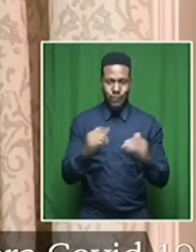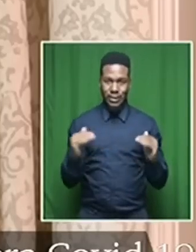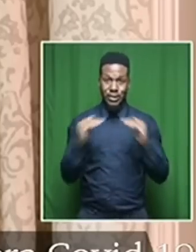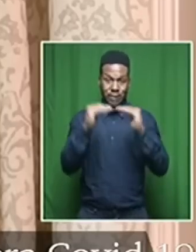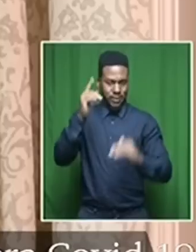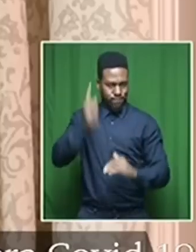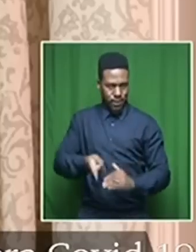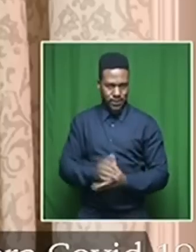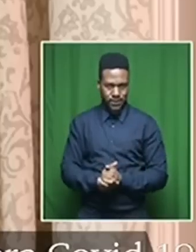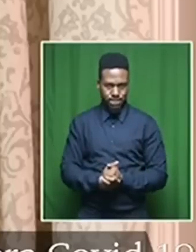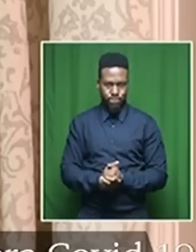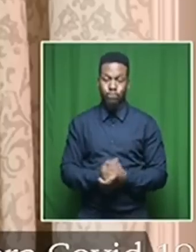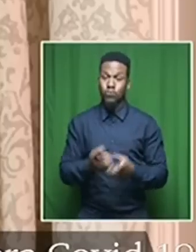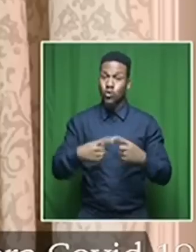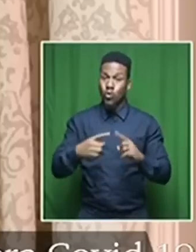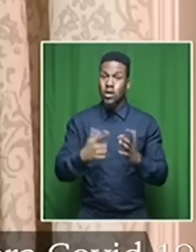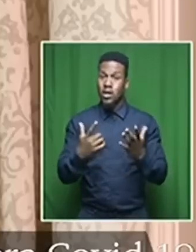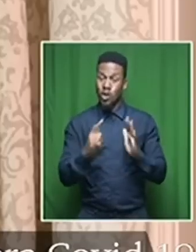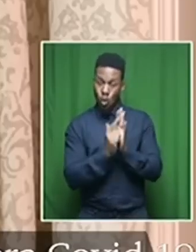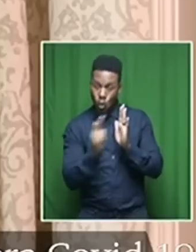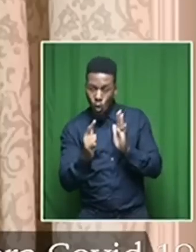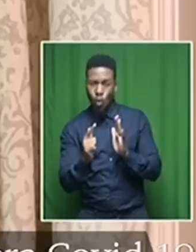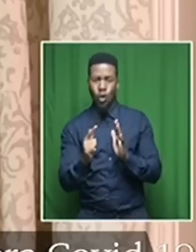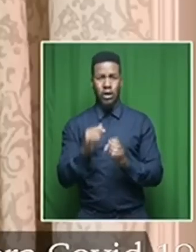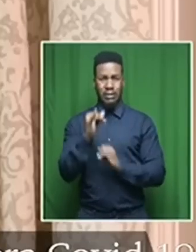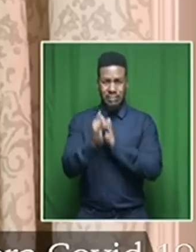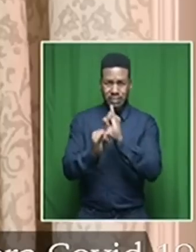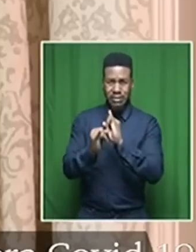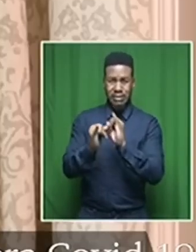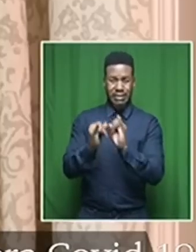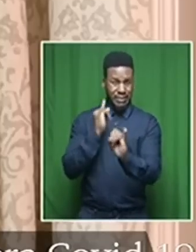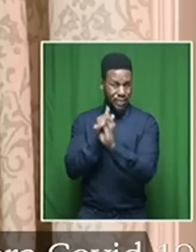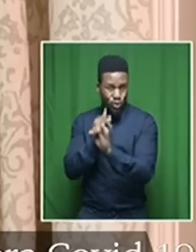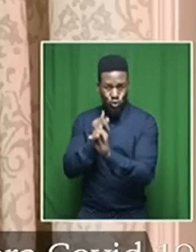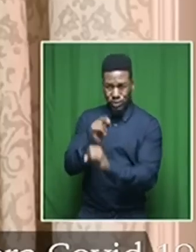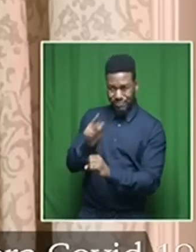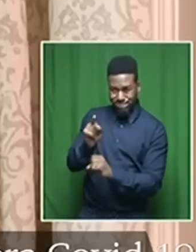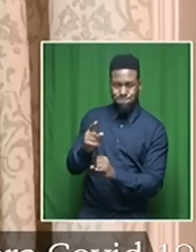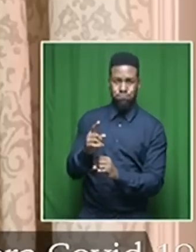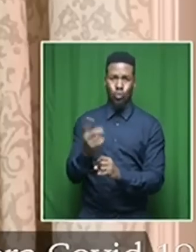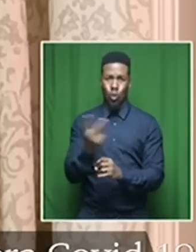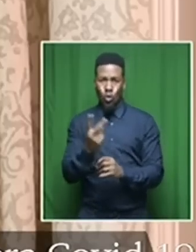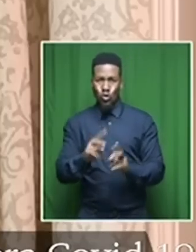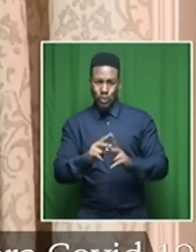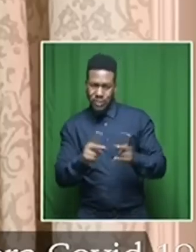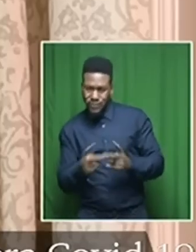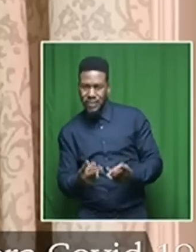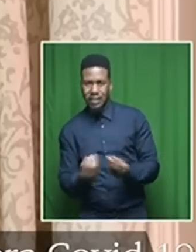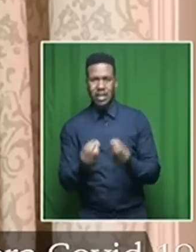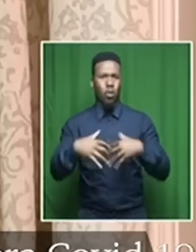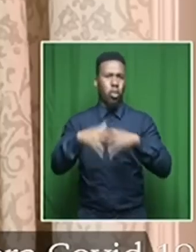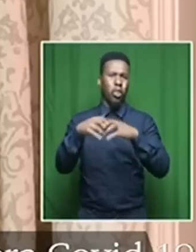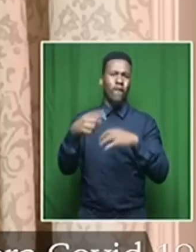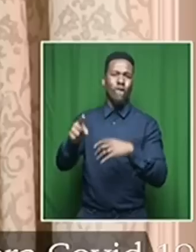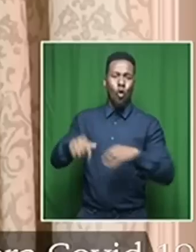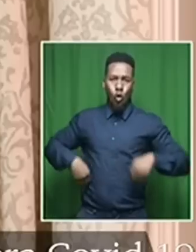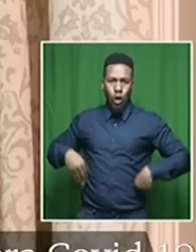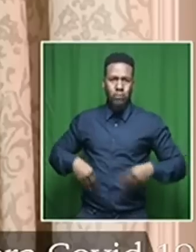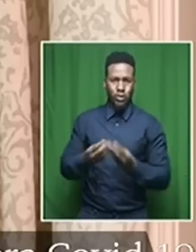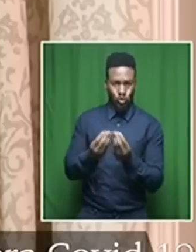laws, institutions, and practices that reduce the potential for corruption. To